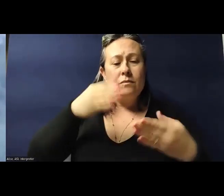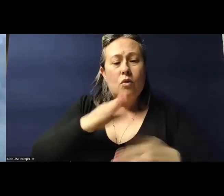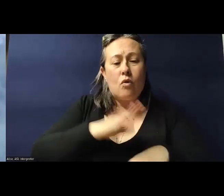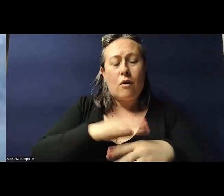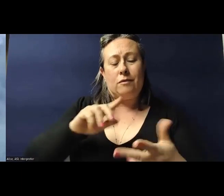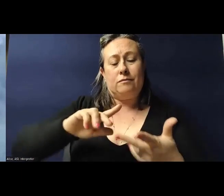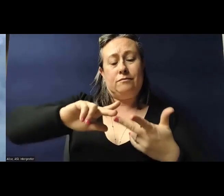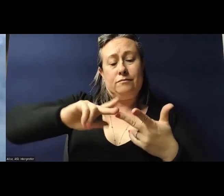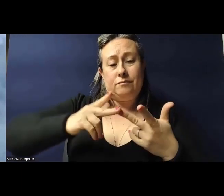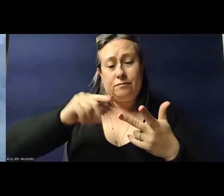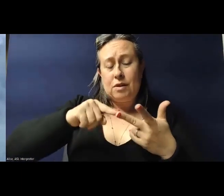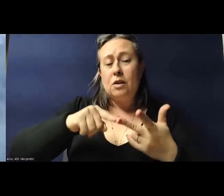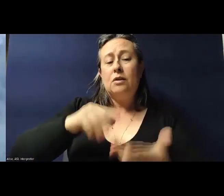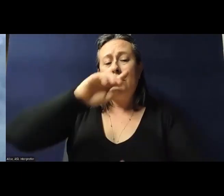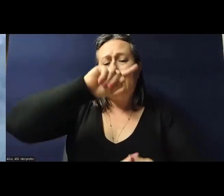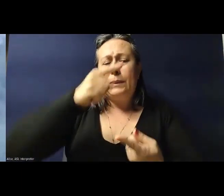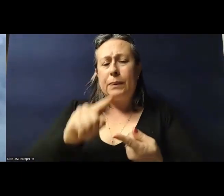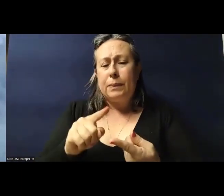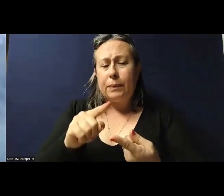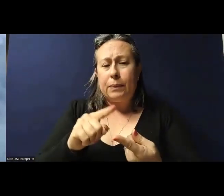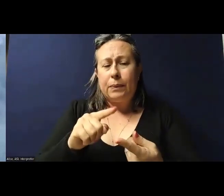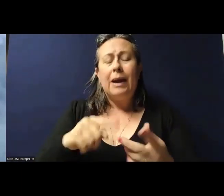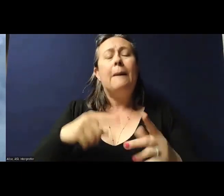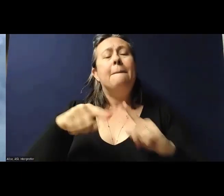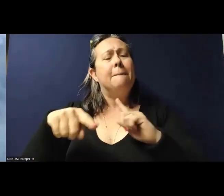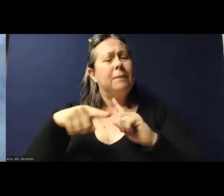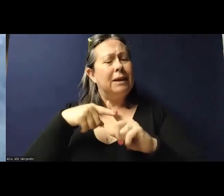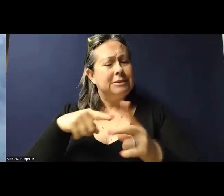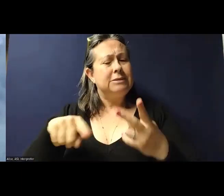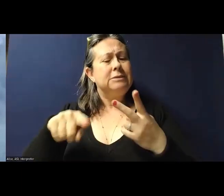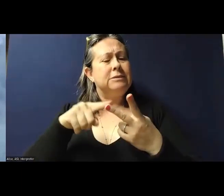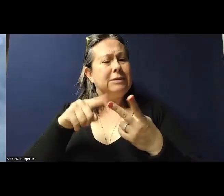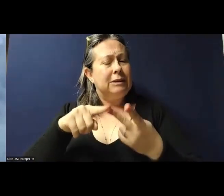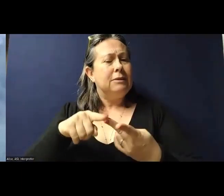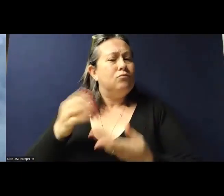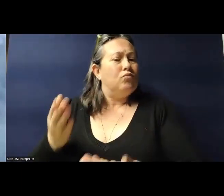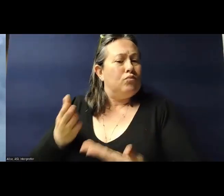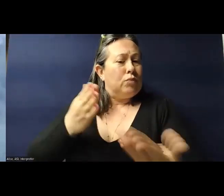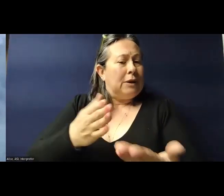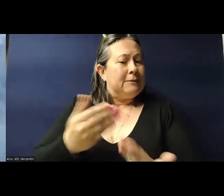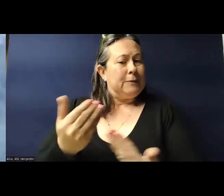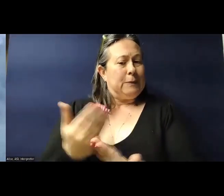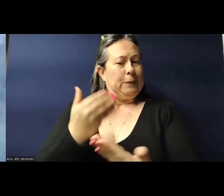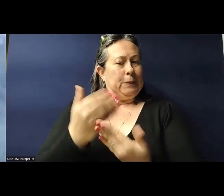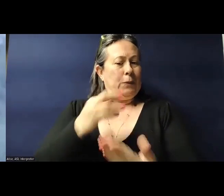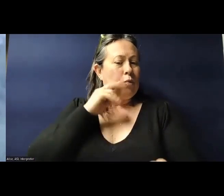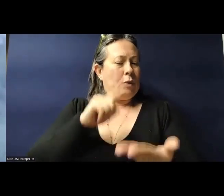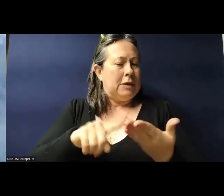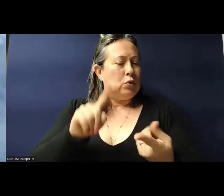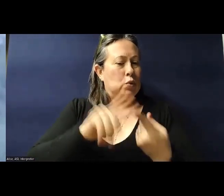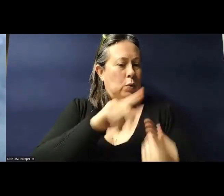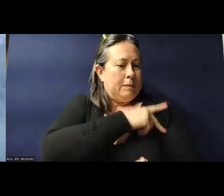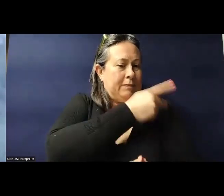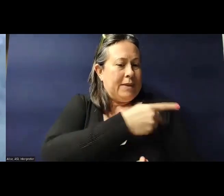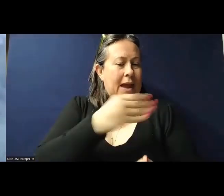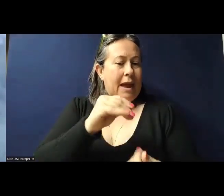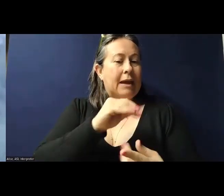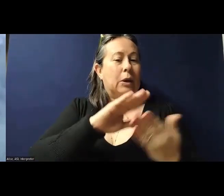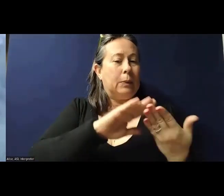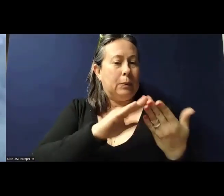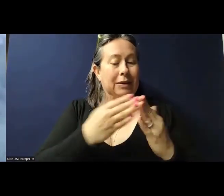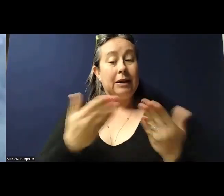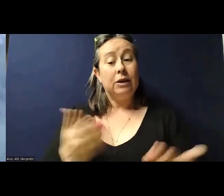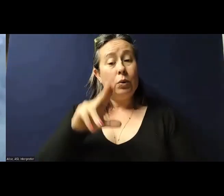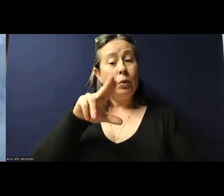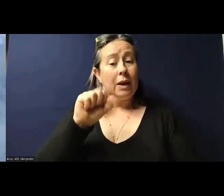impact of preventable cancers, and priority four, bringing innovative research to patients and communities. We at USDA